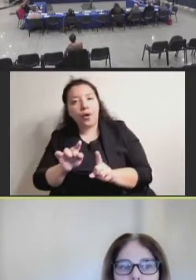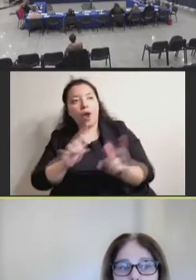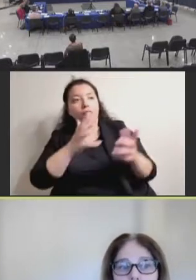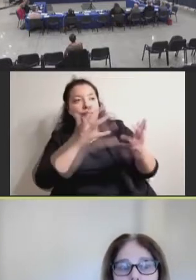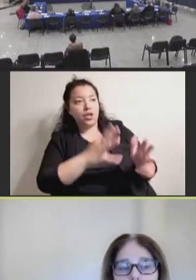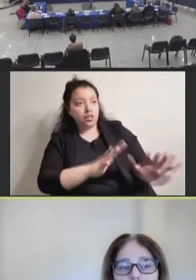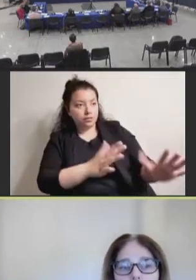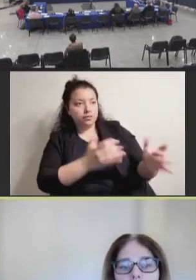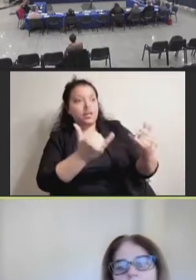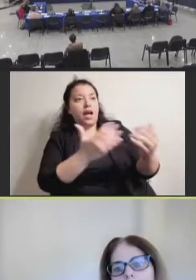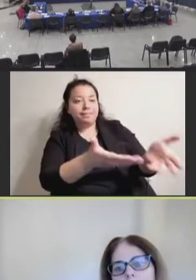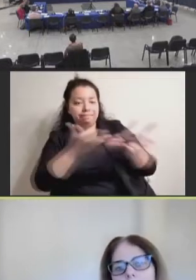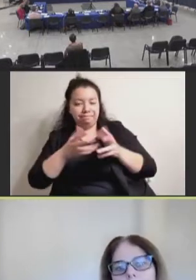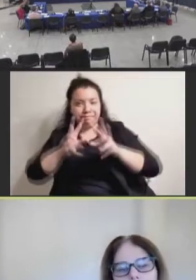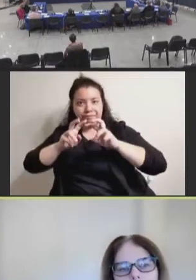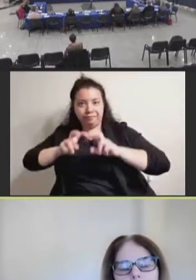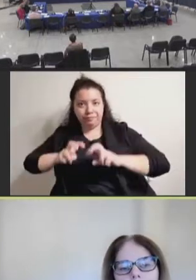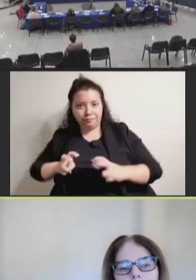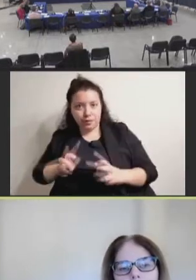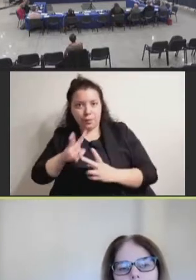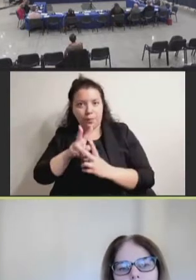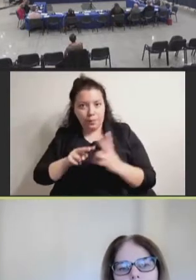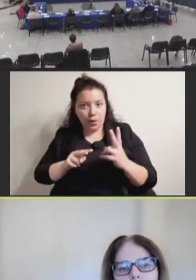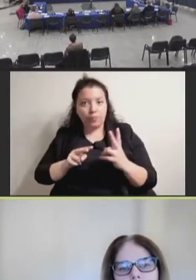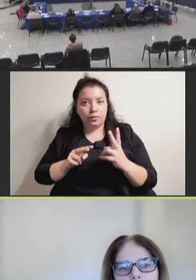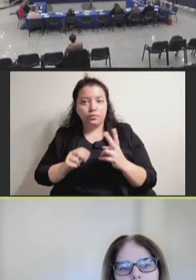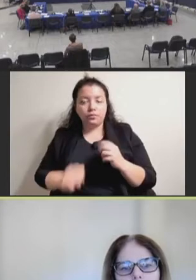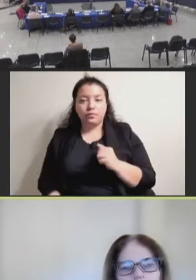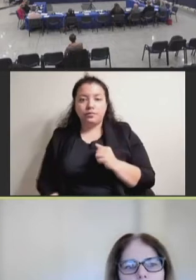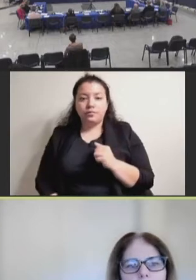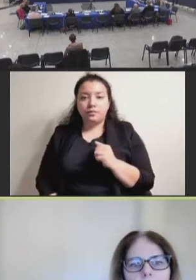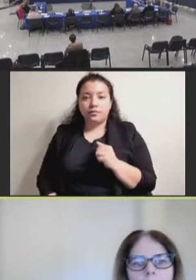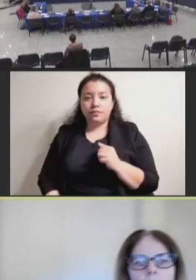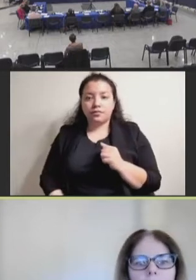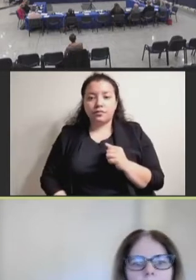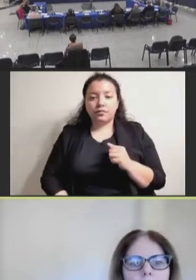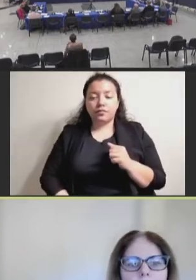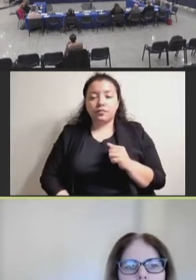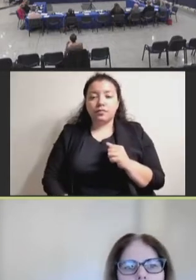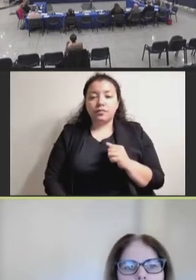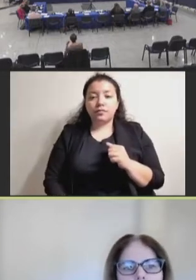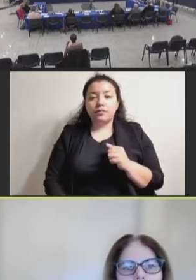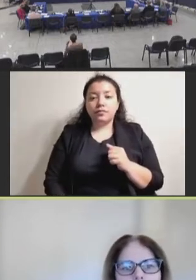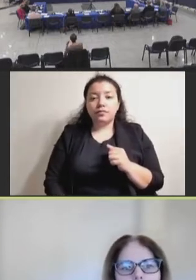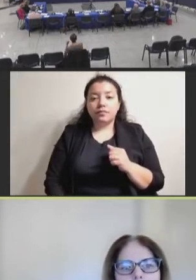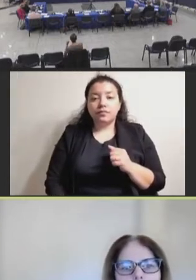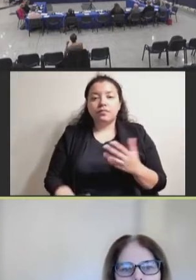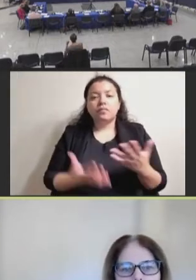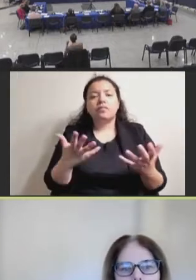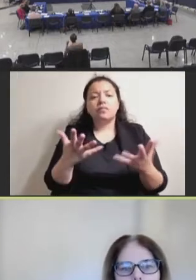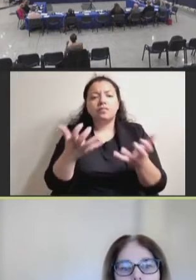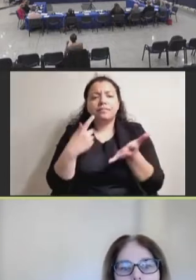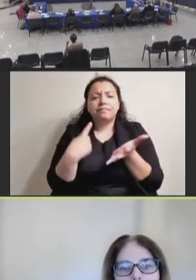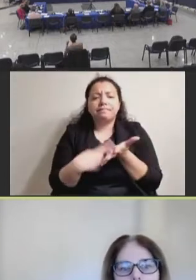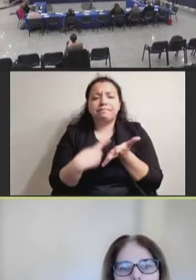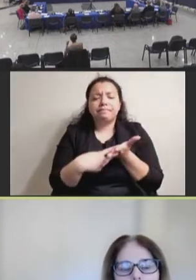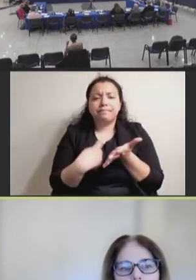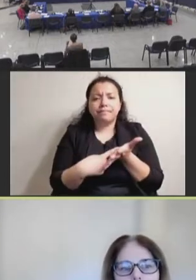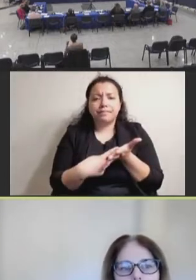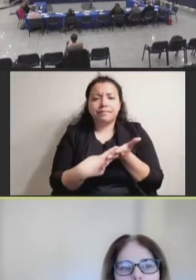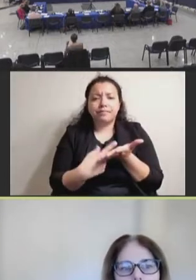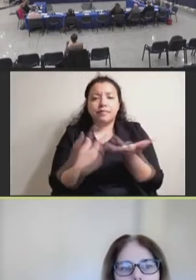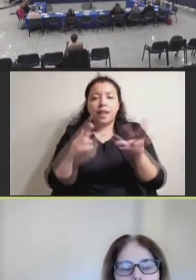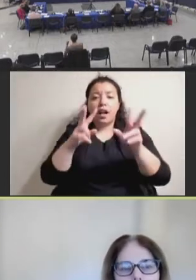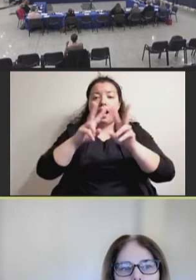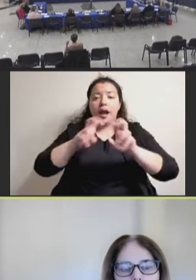cases. Next slide. So just spend a minute talking about the analytic